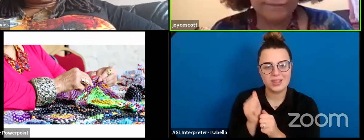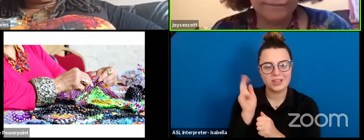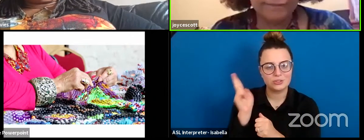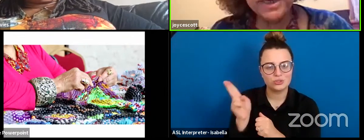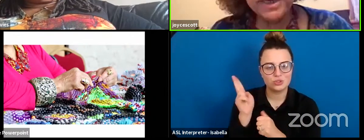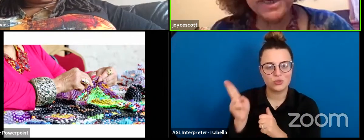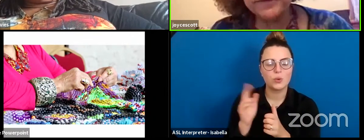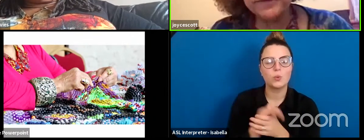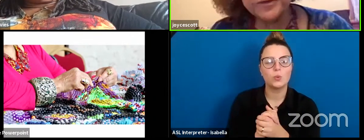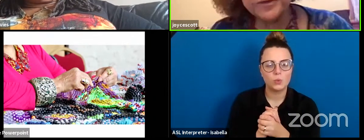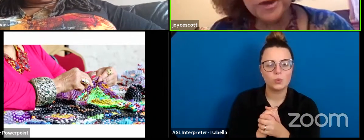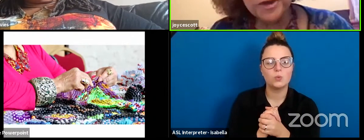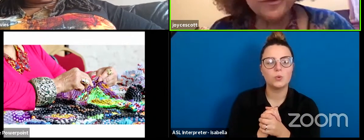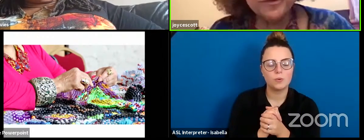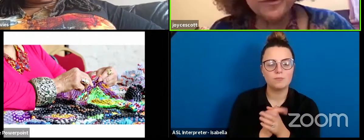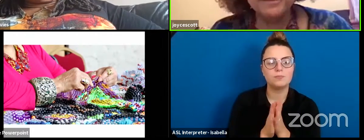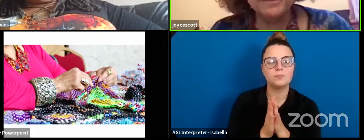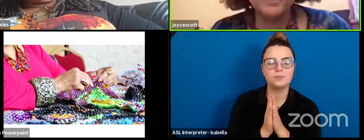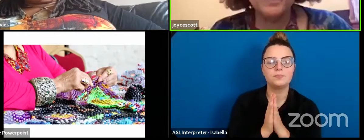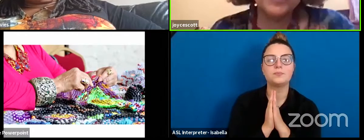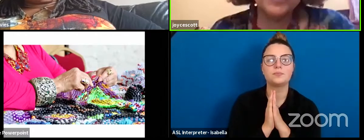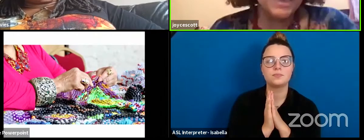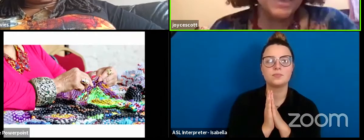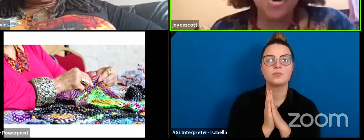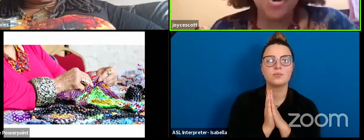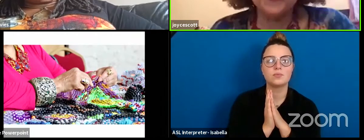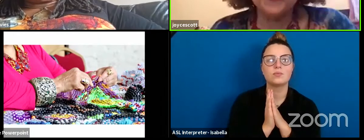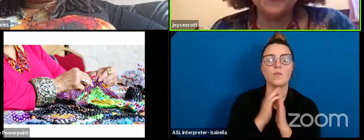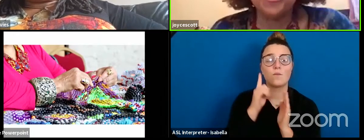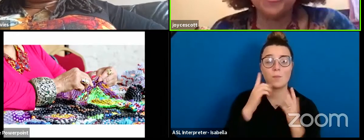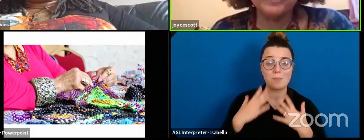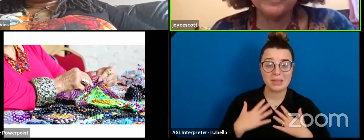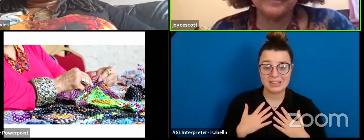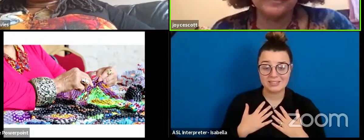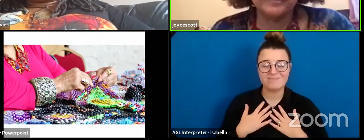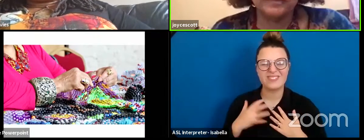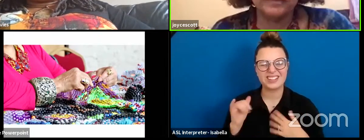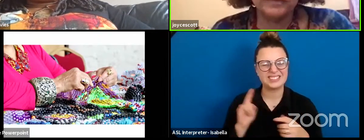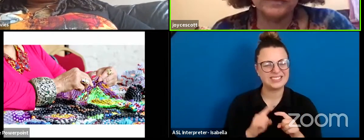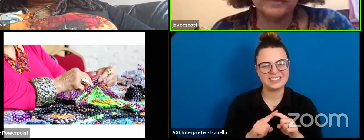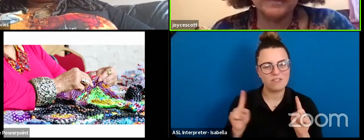for me, is different than using materials that I bought in a store.